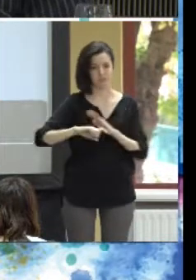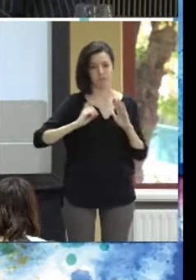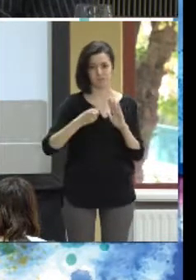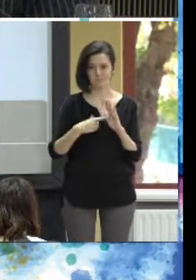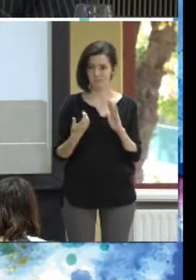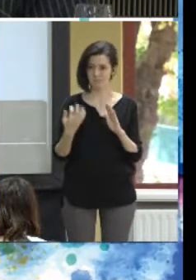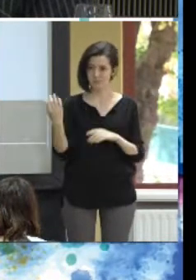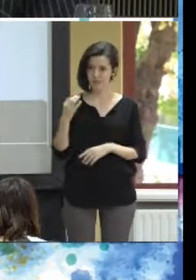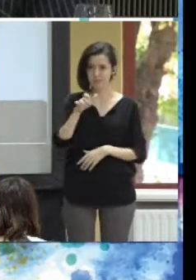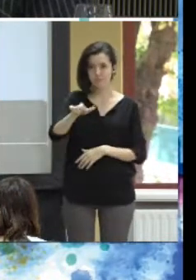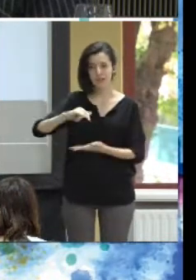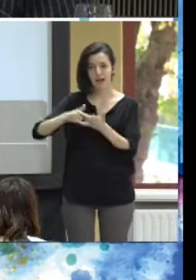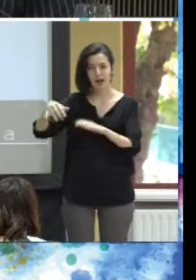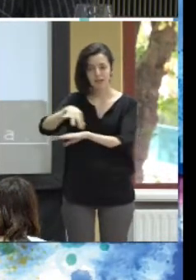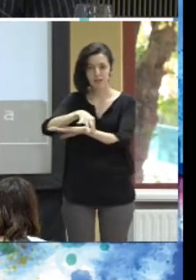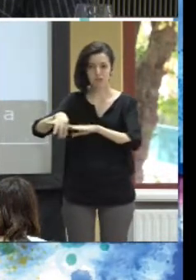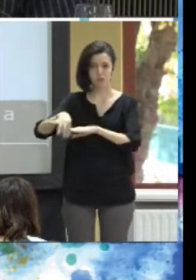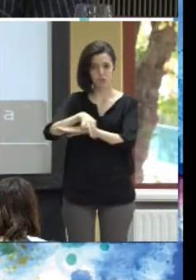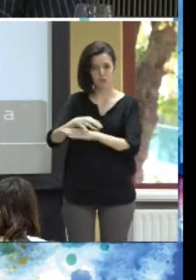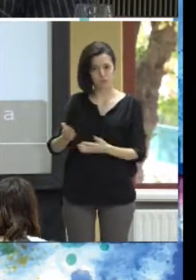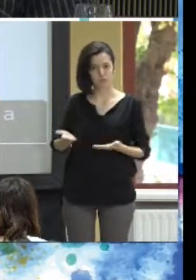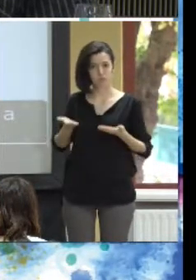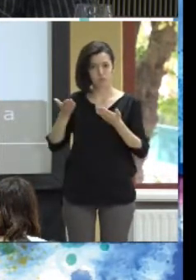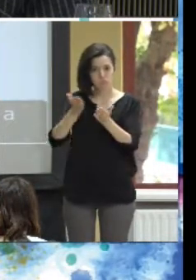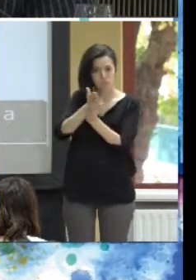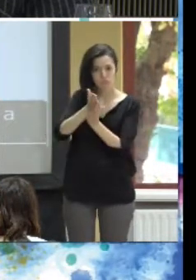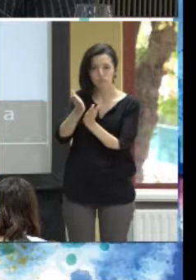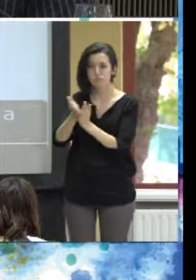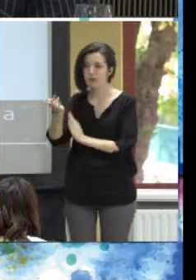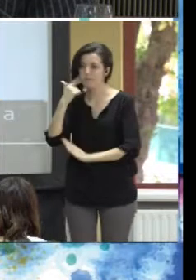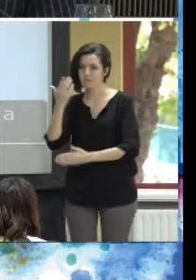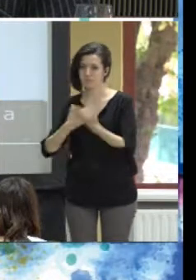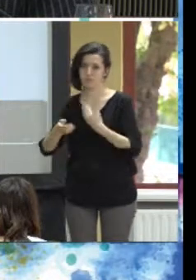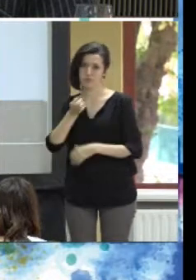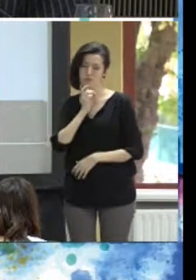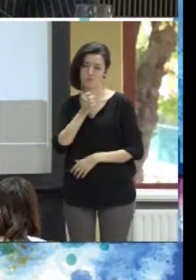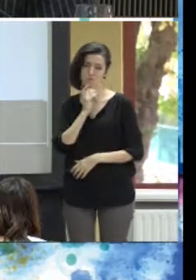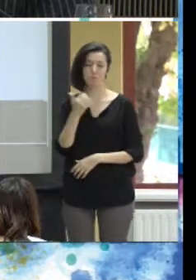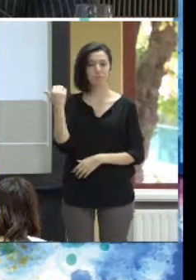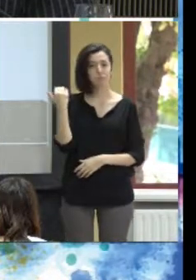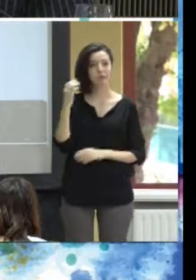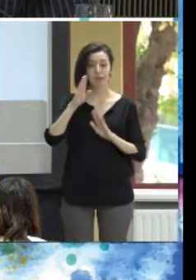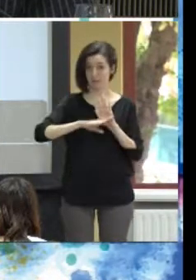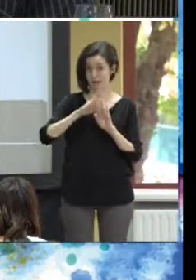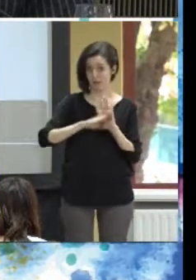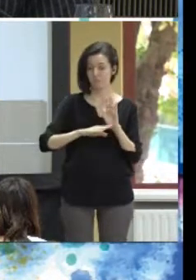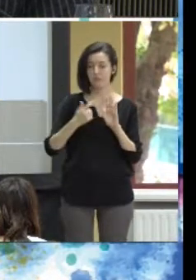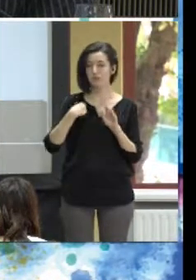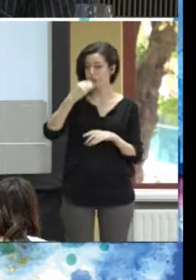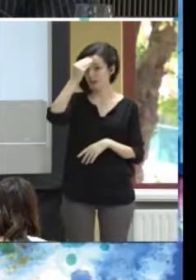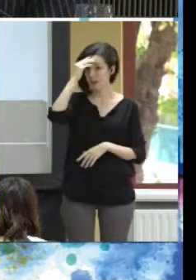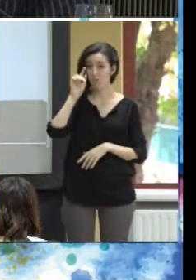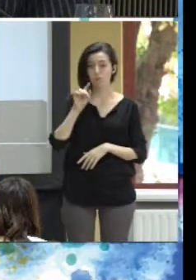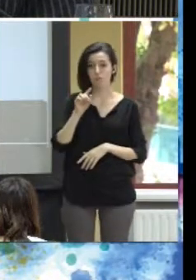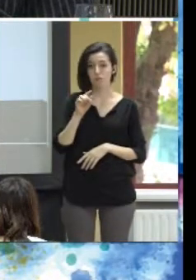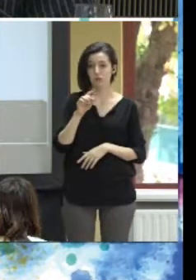well as with Mindtext. And with Mindtext, I think you can fulfill a lot of needs. And